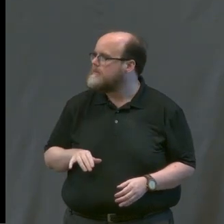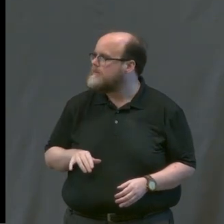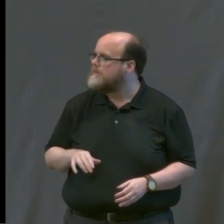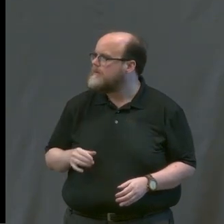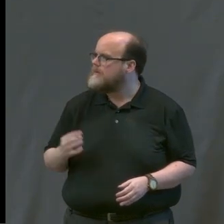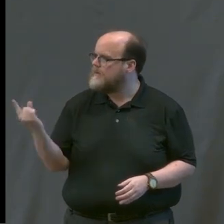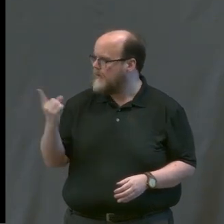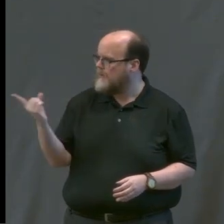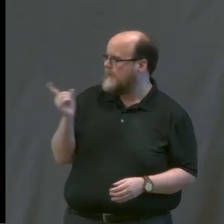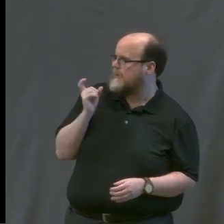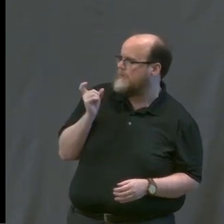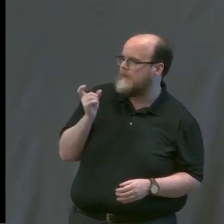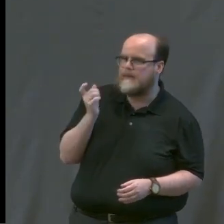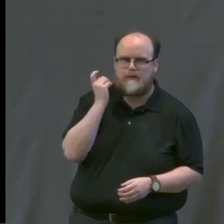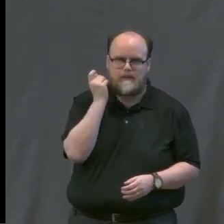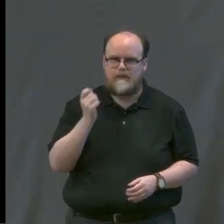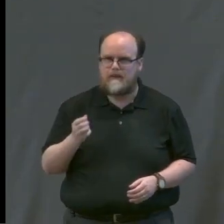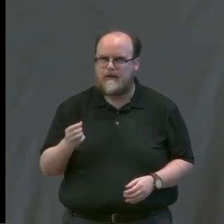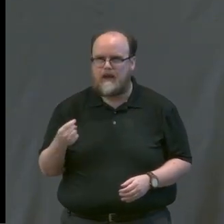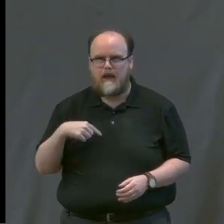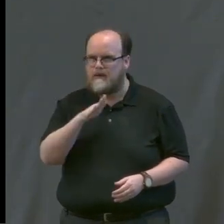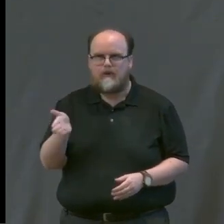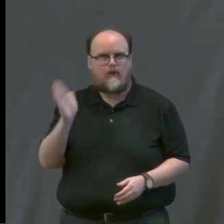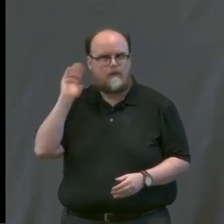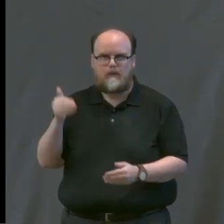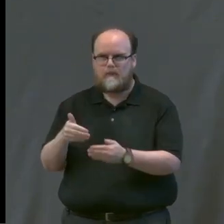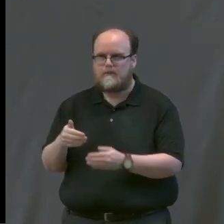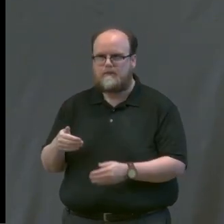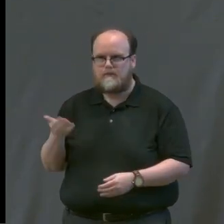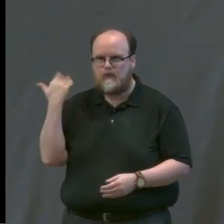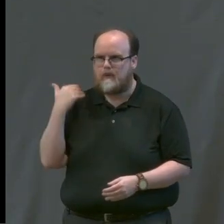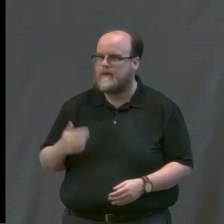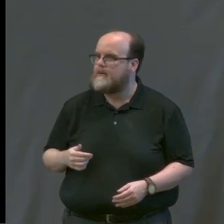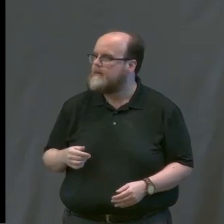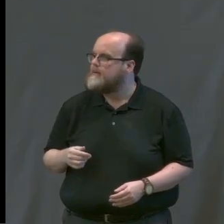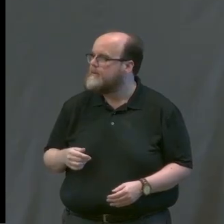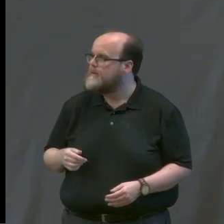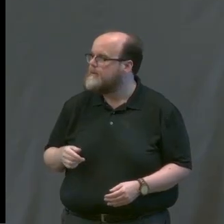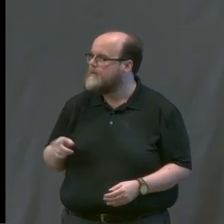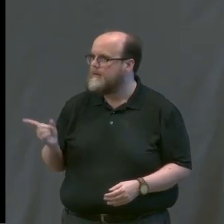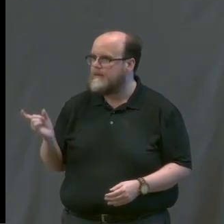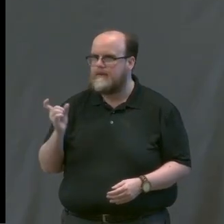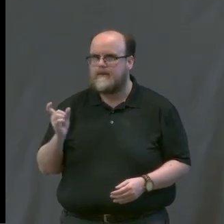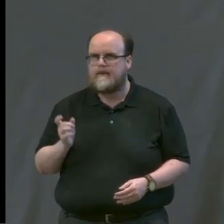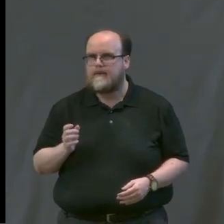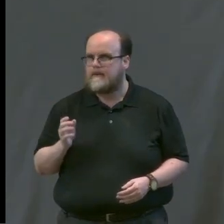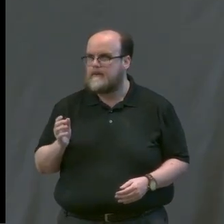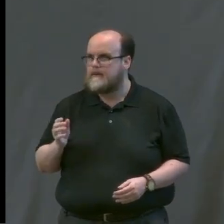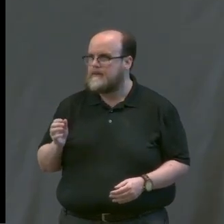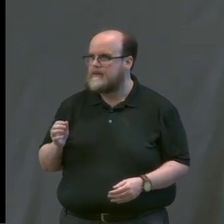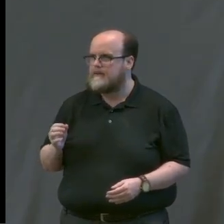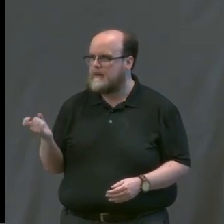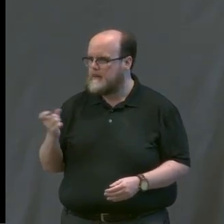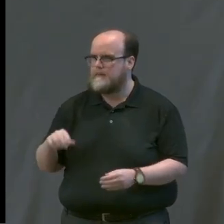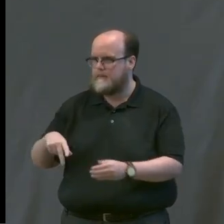Someone asked me a question a while ago, and I've actually never heard this question asked before. It's something that the premillennialists